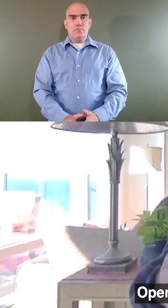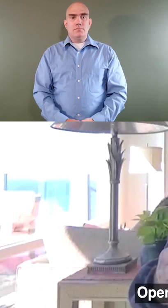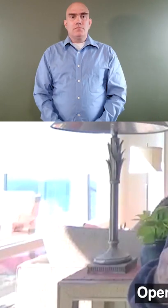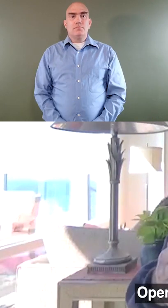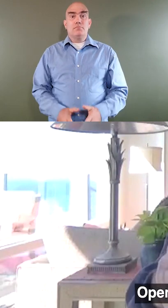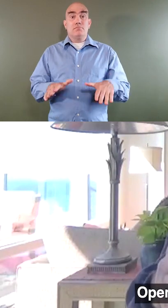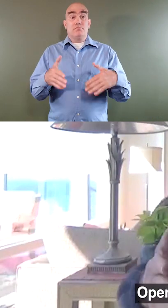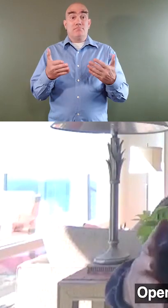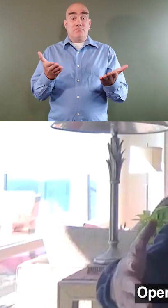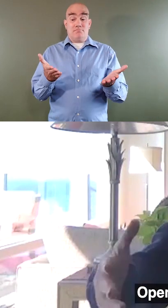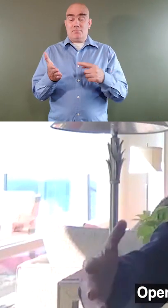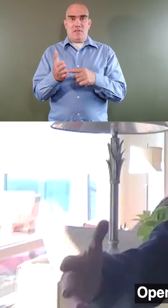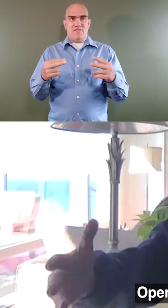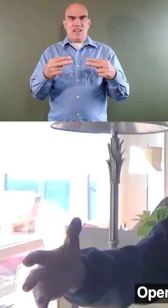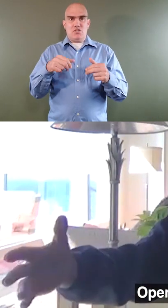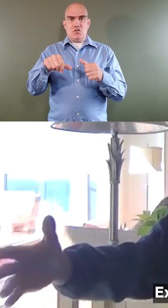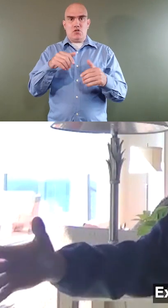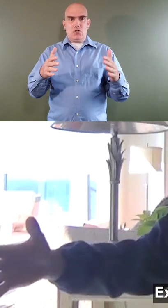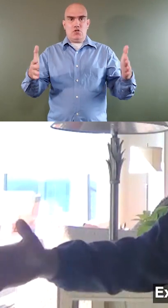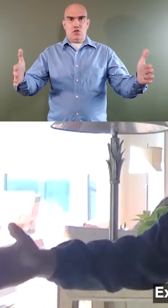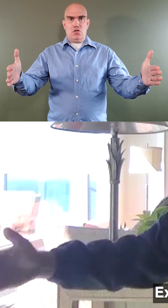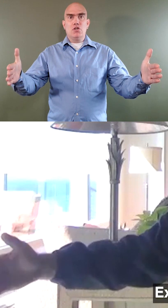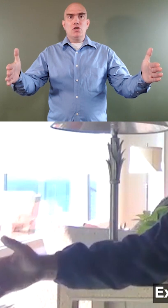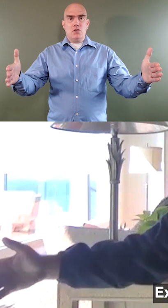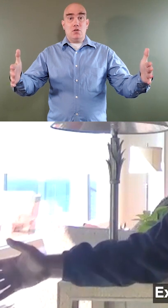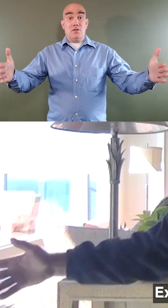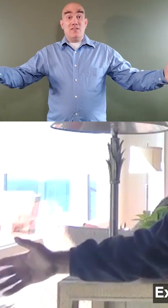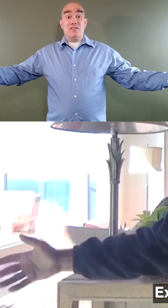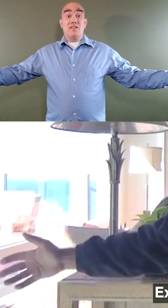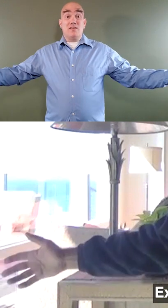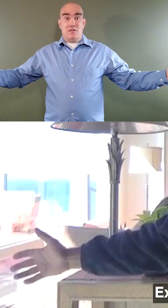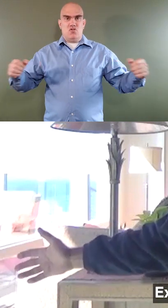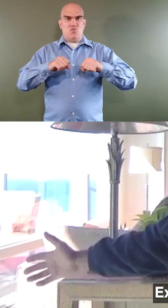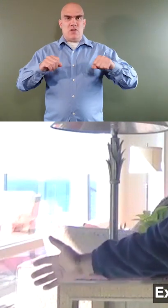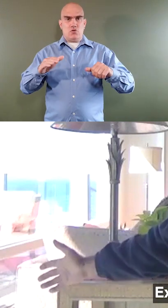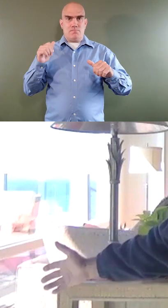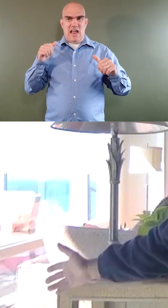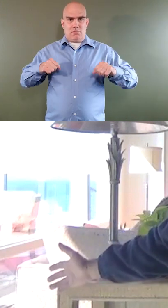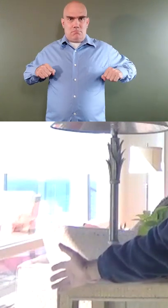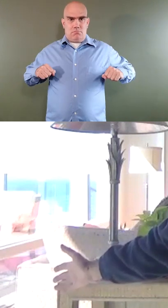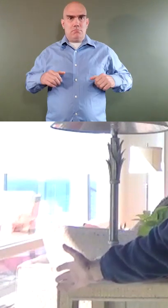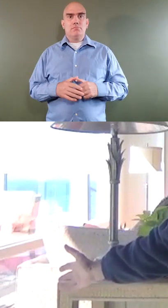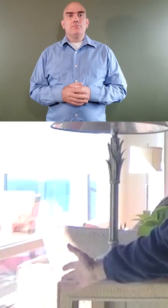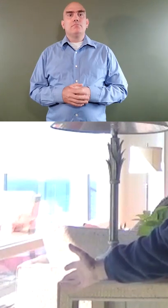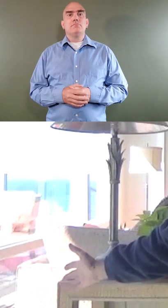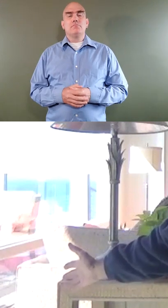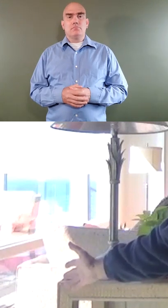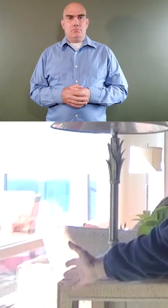Open the palms up facing each other. Expand, stretch out to the back.